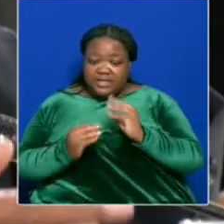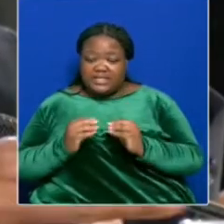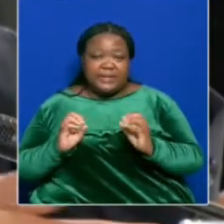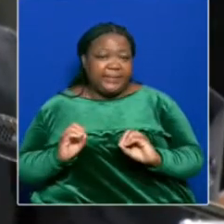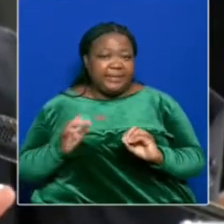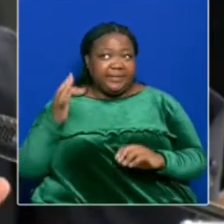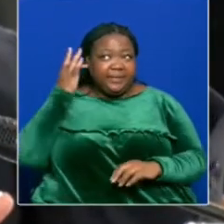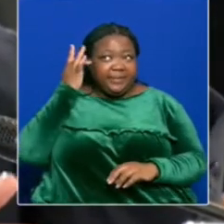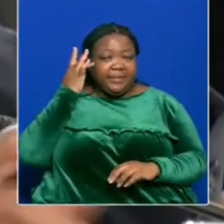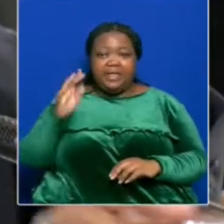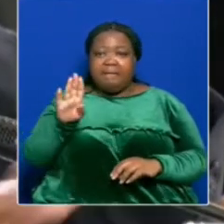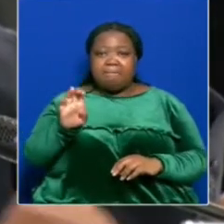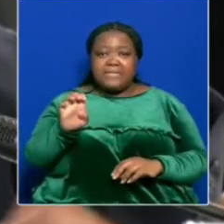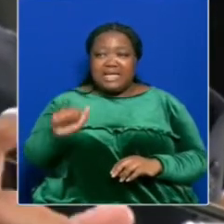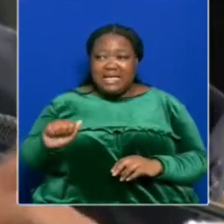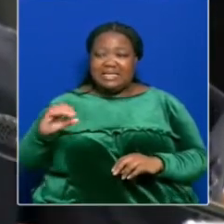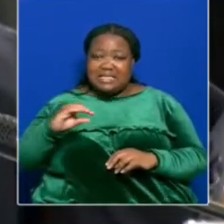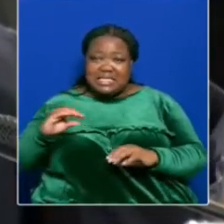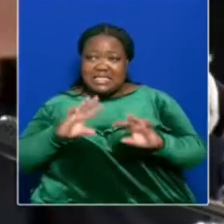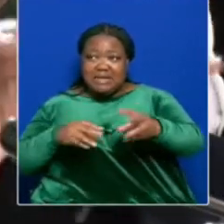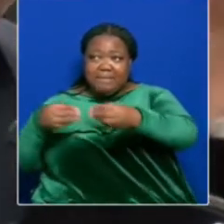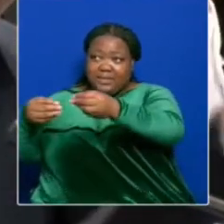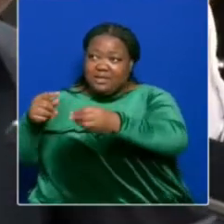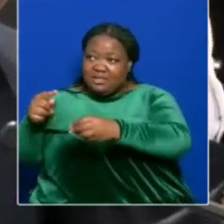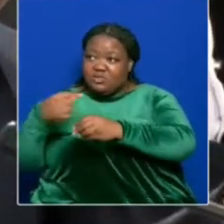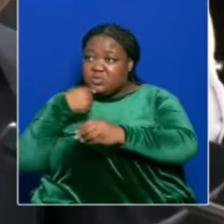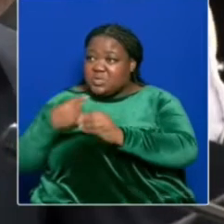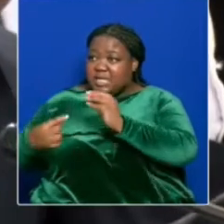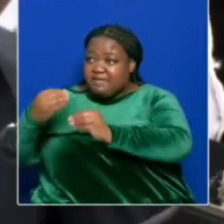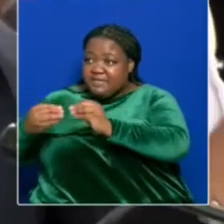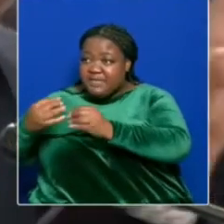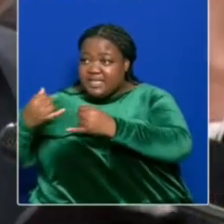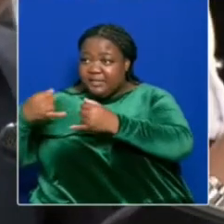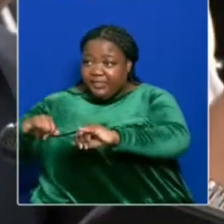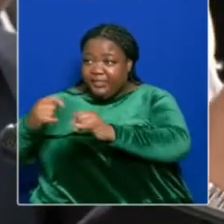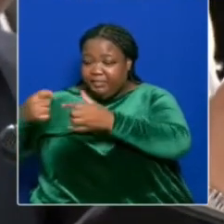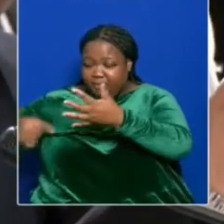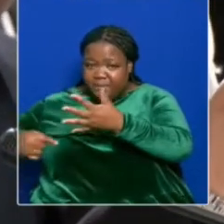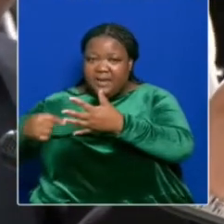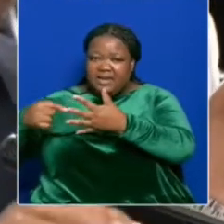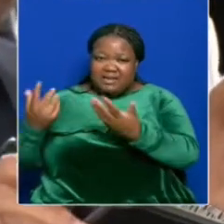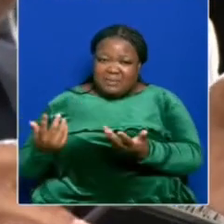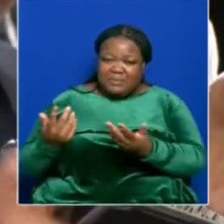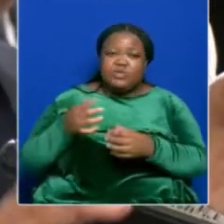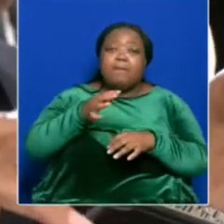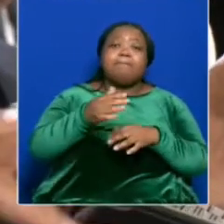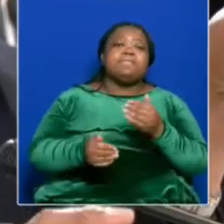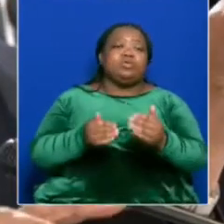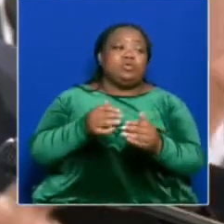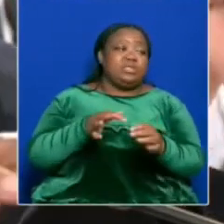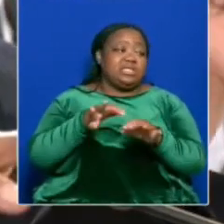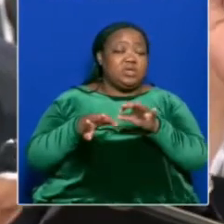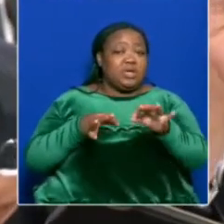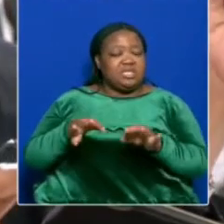then said, but you haven't addressed this? I'm trying to understand the process as you explain it. This is how it's supposed to happen, and what in